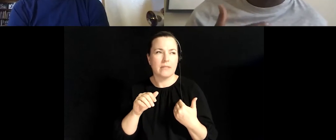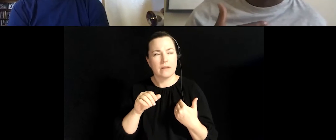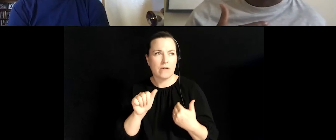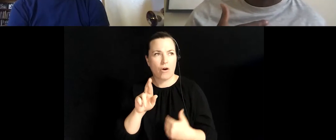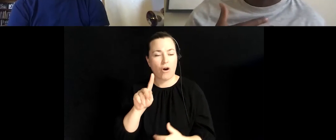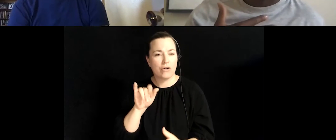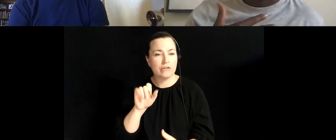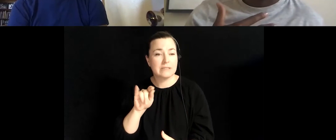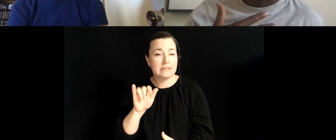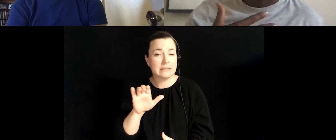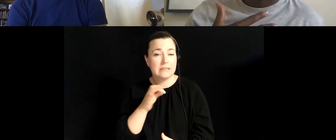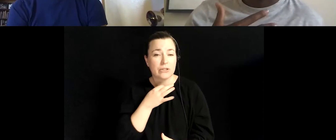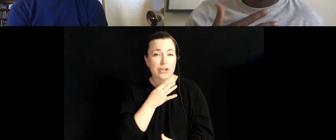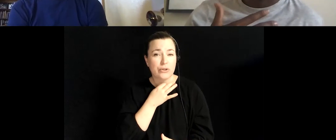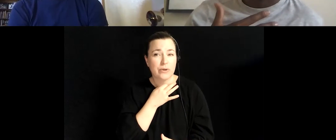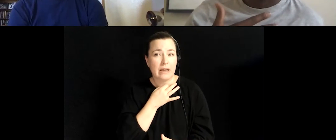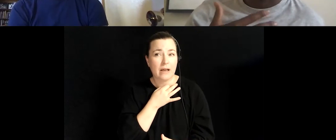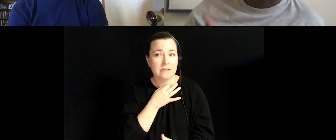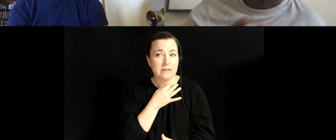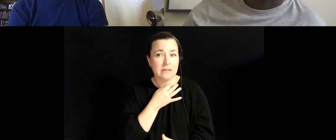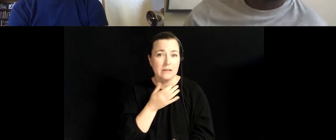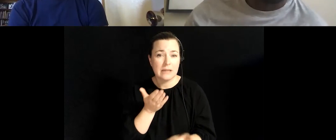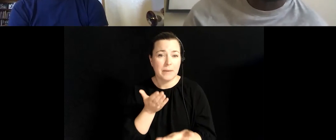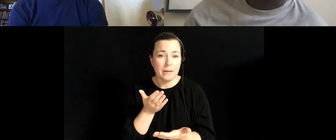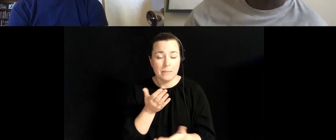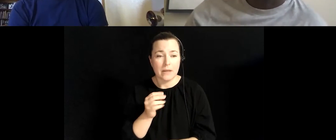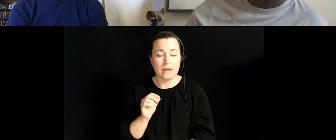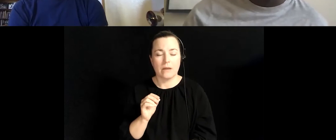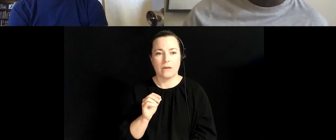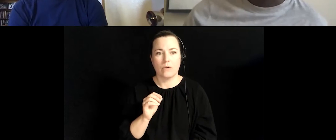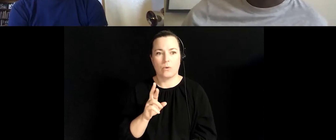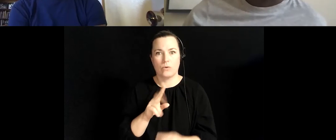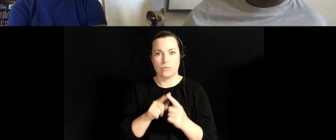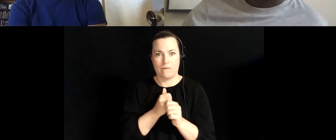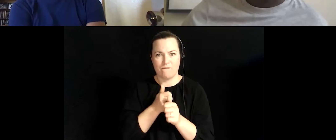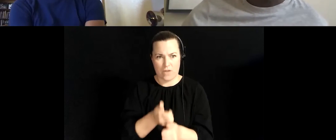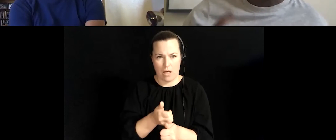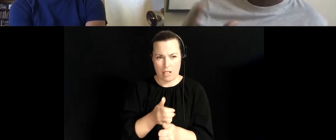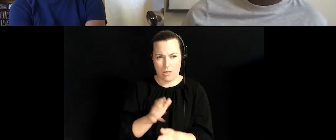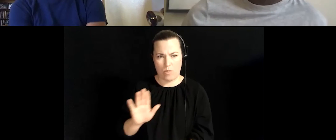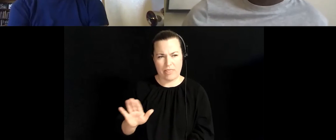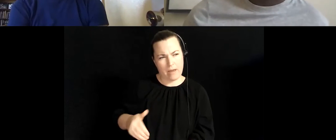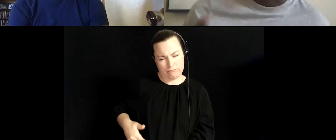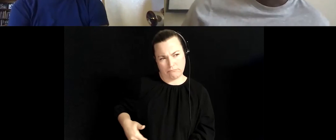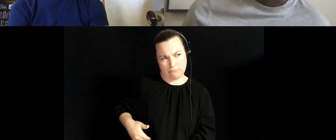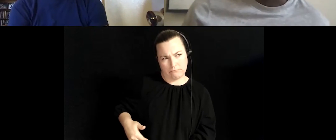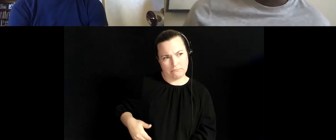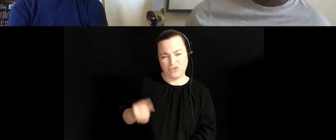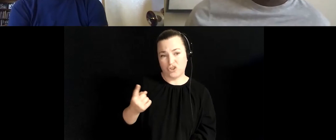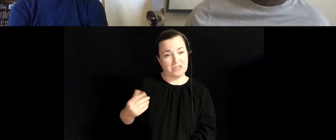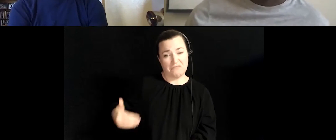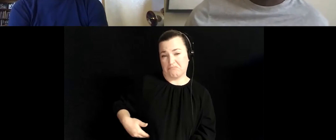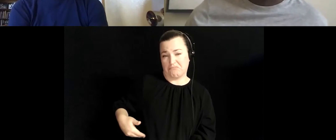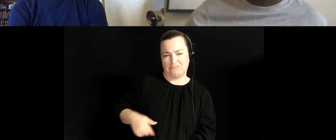curiosity, or to go upon a hunch. And so that kind of, I